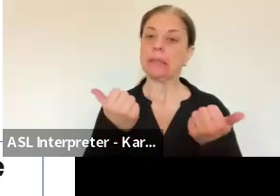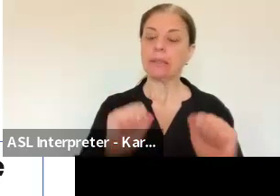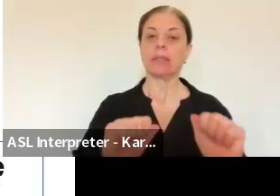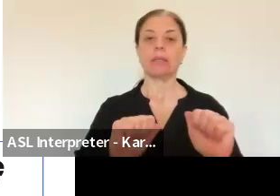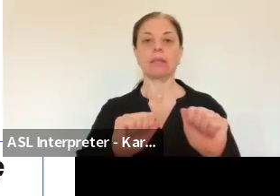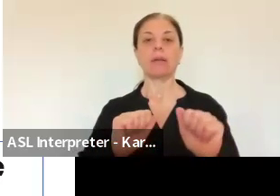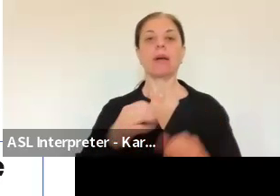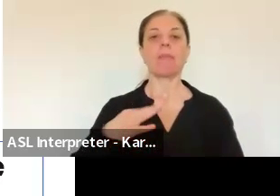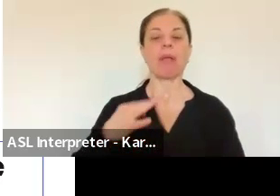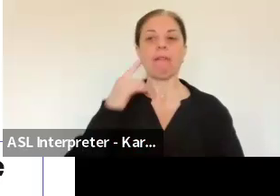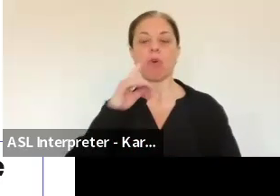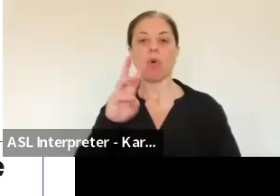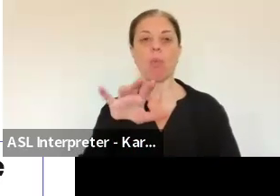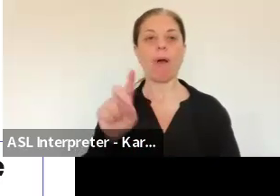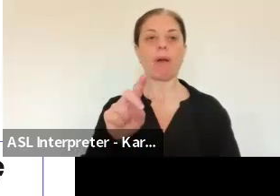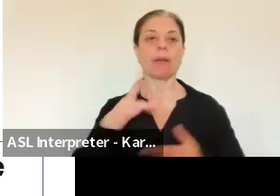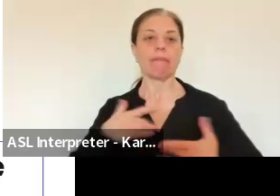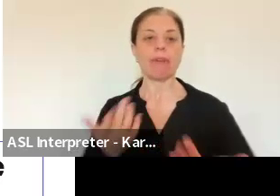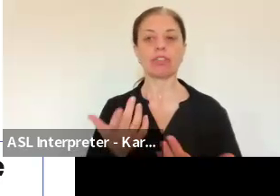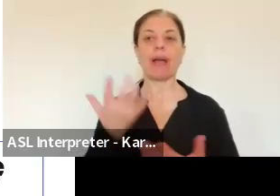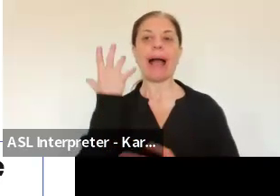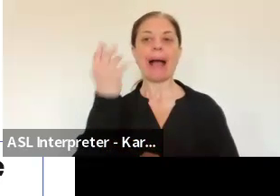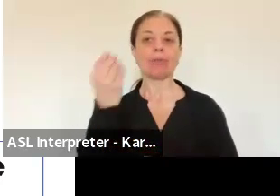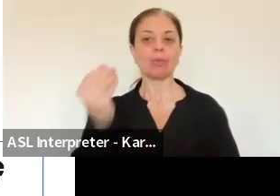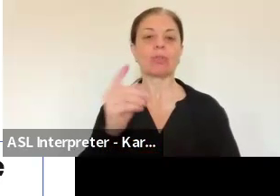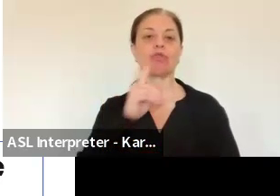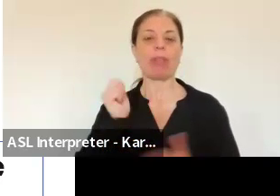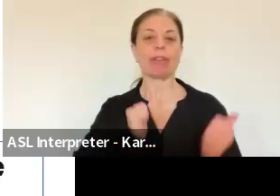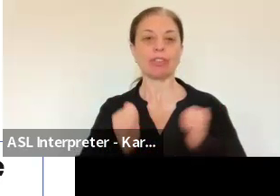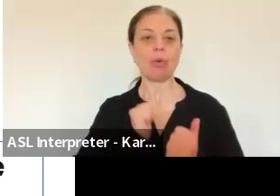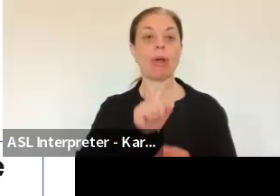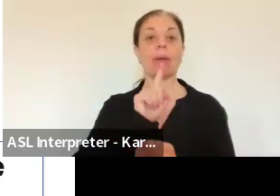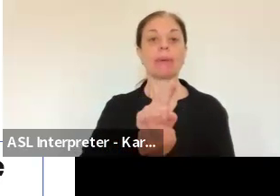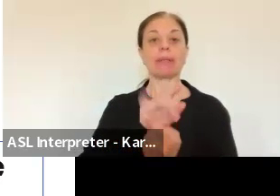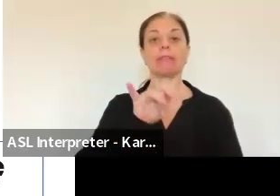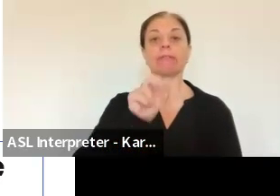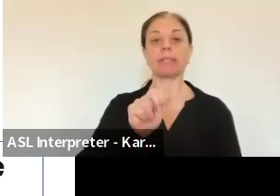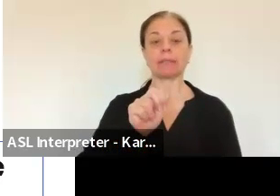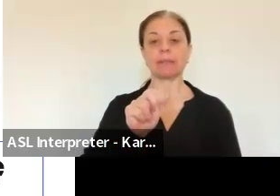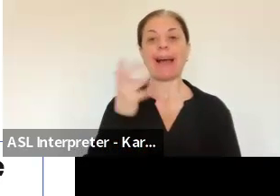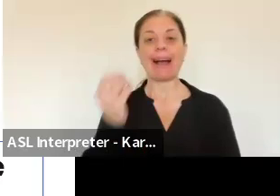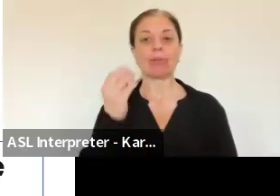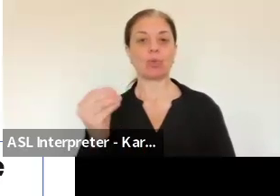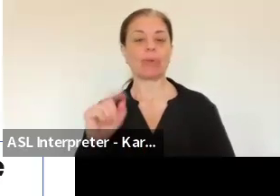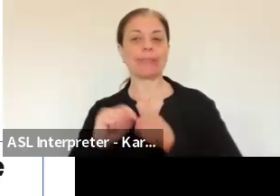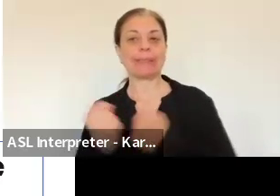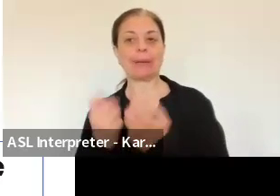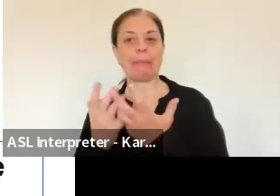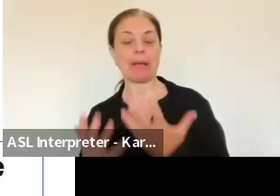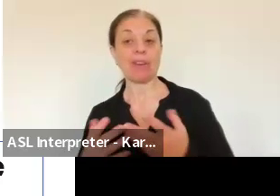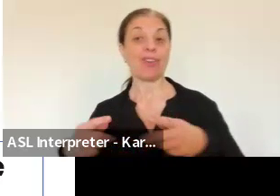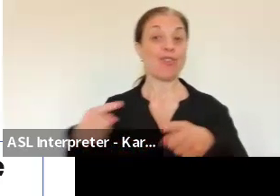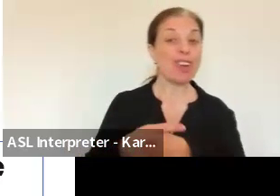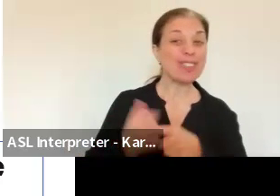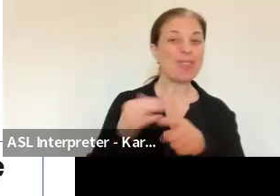Wild Adventures, a popular outdoorsy reality show where she meets Finn, her outdoorsy teammate. Is it friction or is